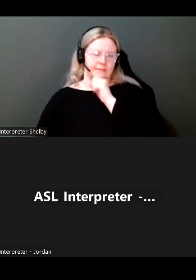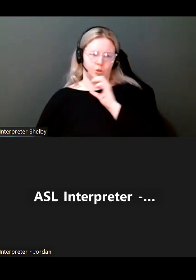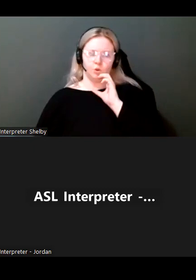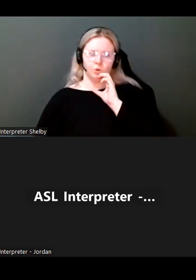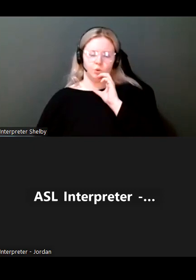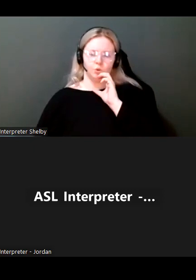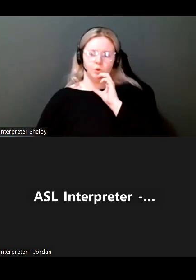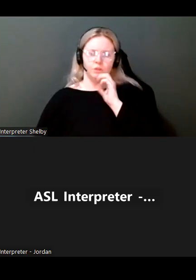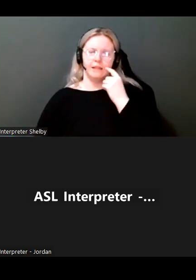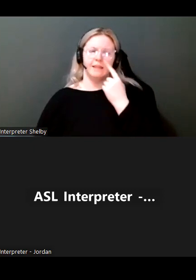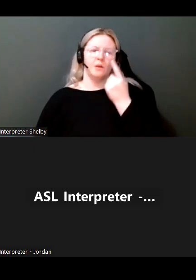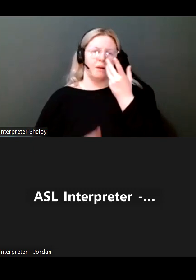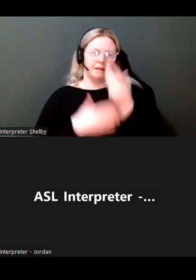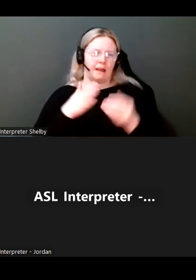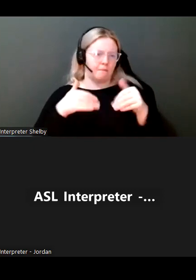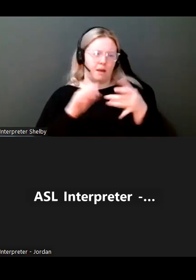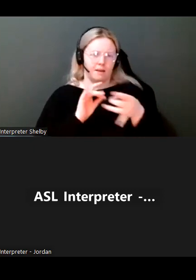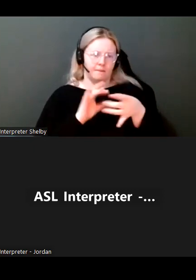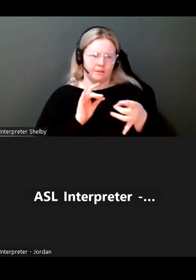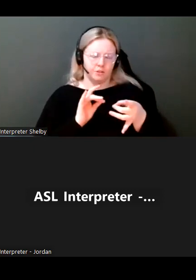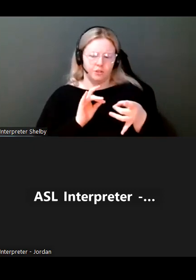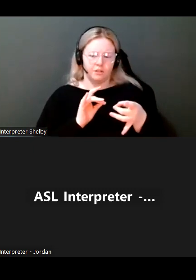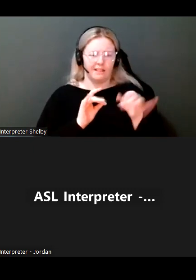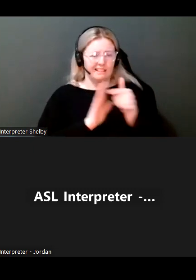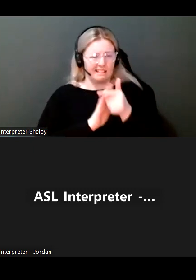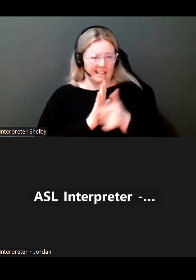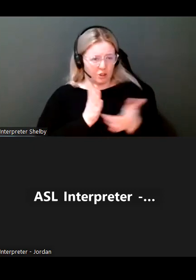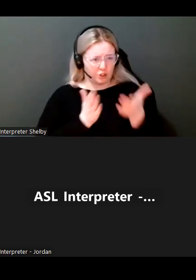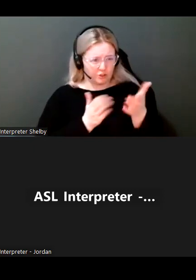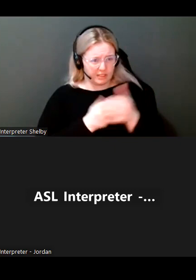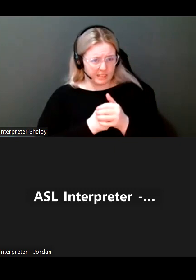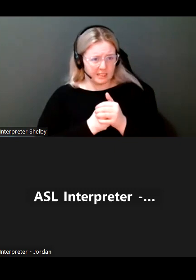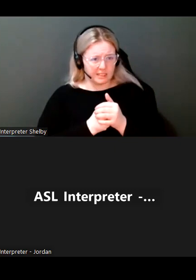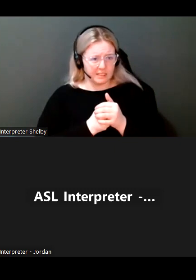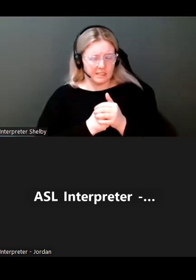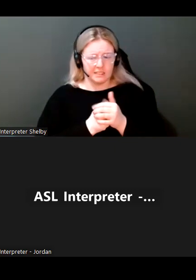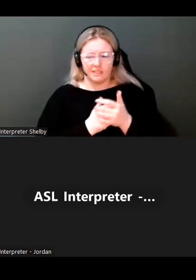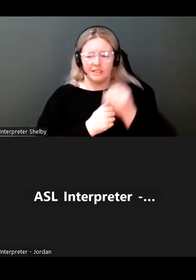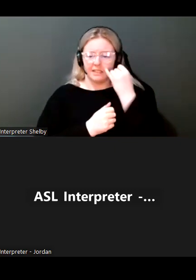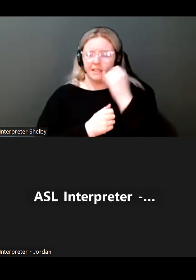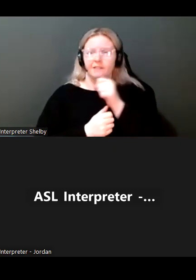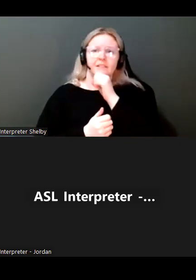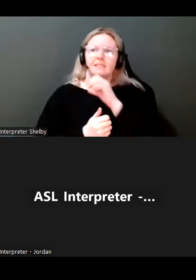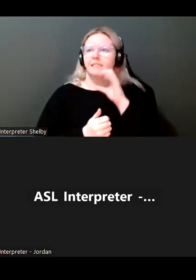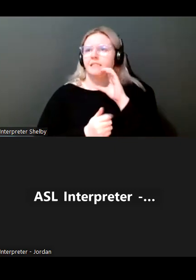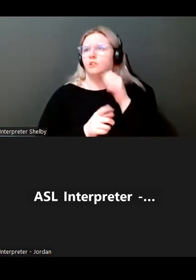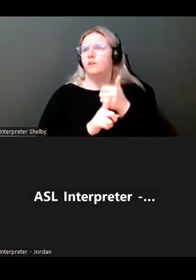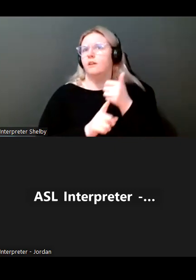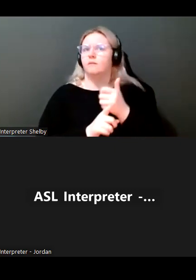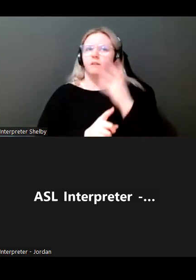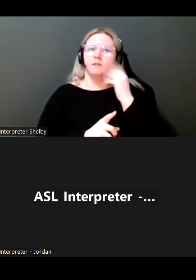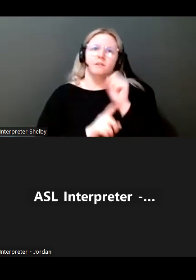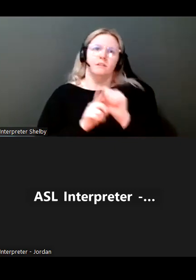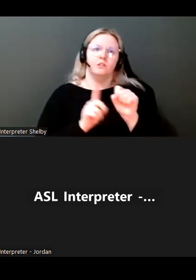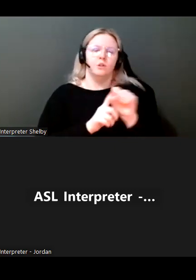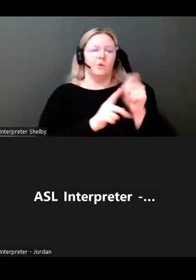one gap that wasn't mentioned, and that's legal services. Okay, Like, yeah. how about a senior's in a situation where a caregiver